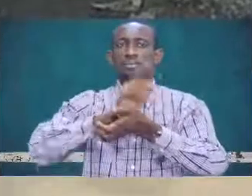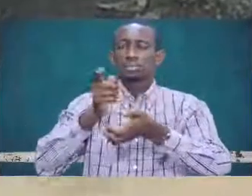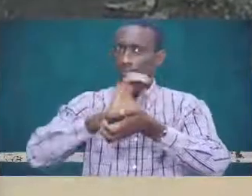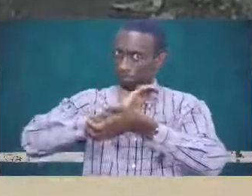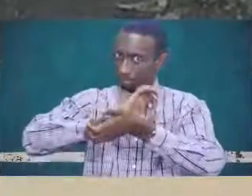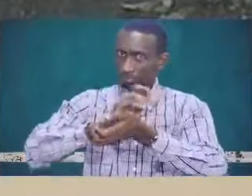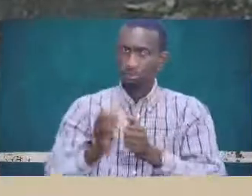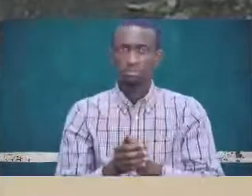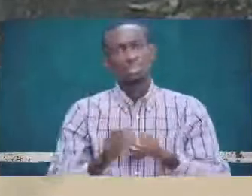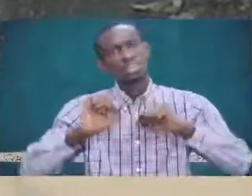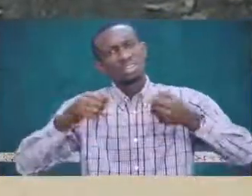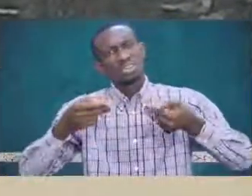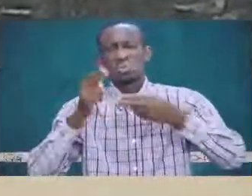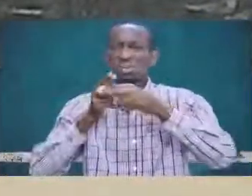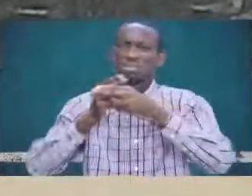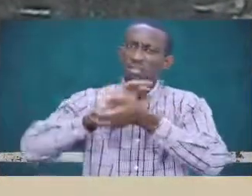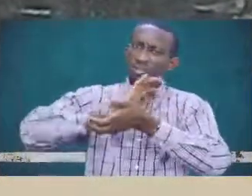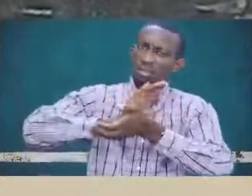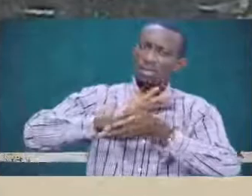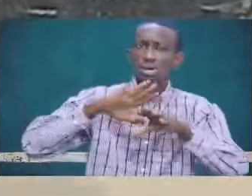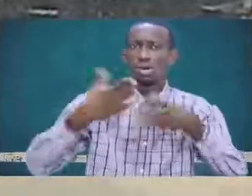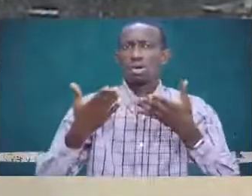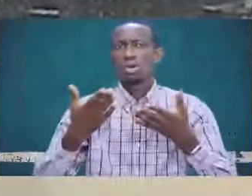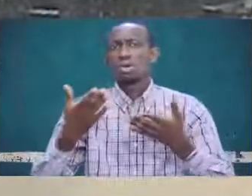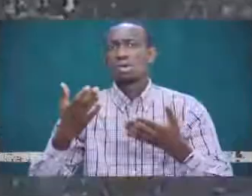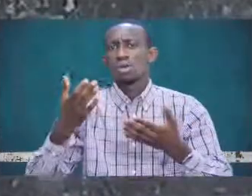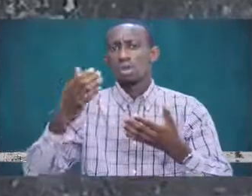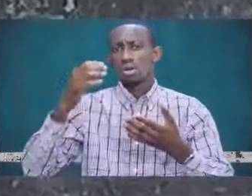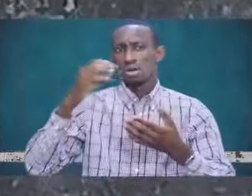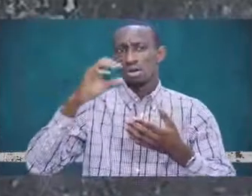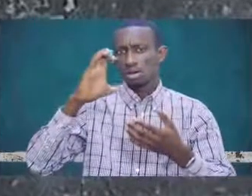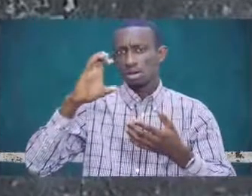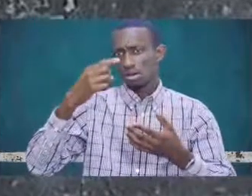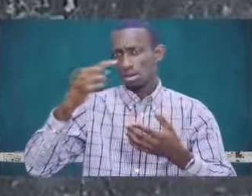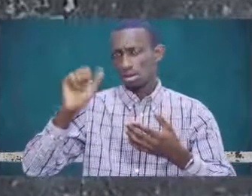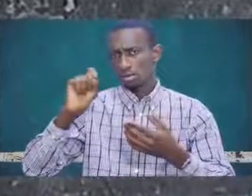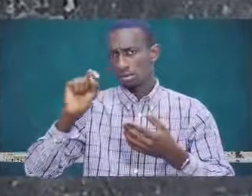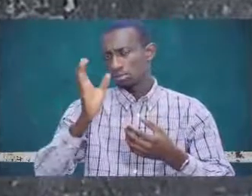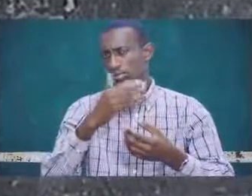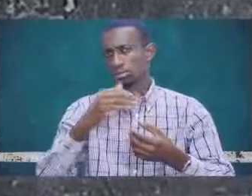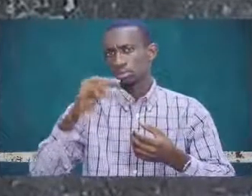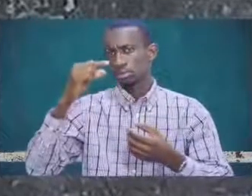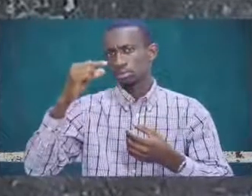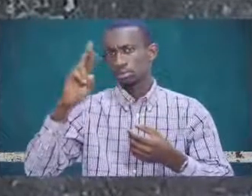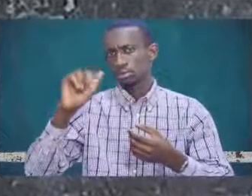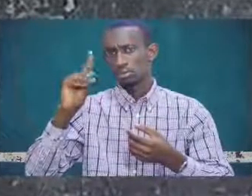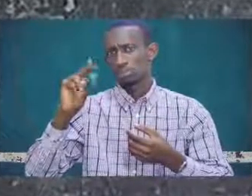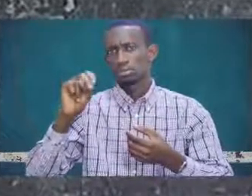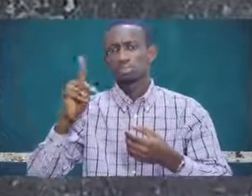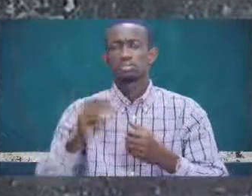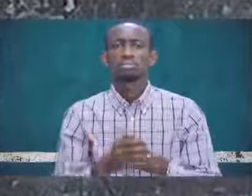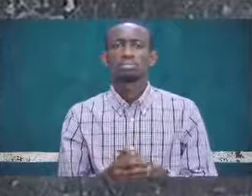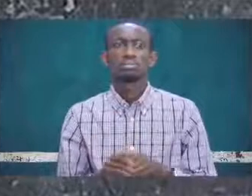stomach or can call it the gastric gland. The gastric gland is also called as stomach. And I said there